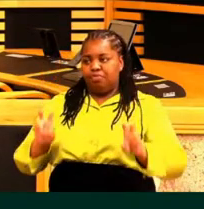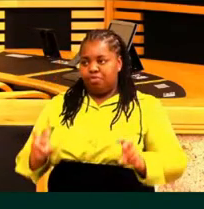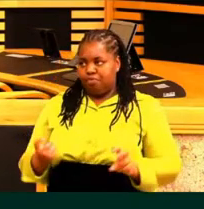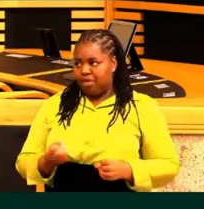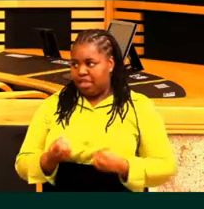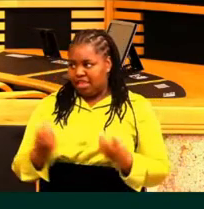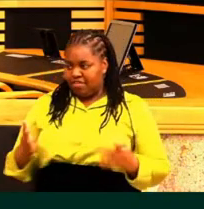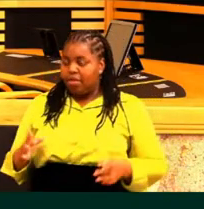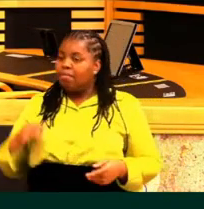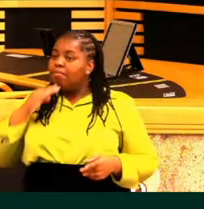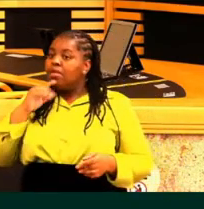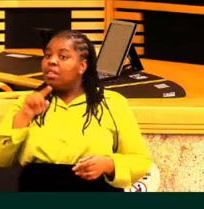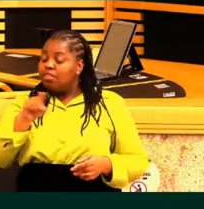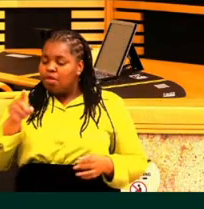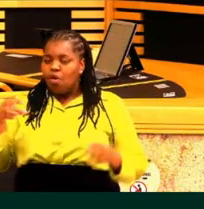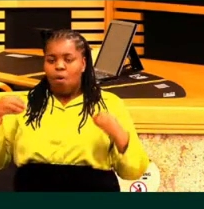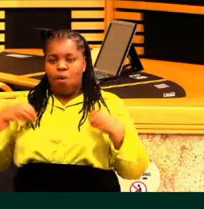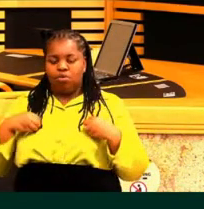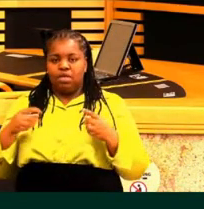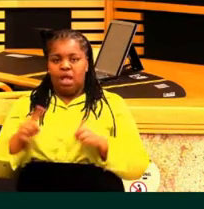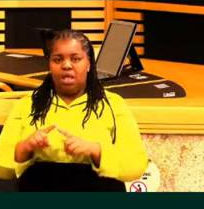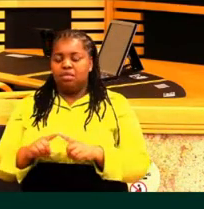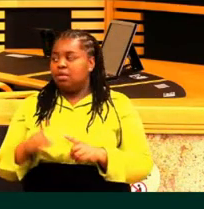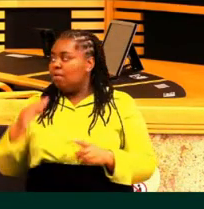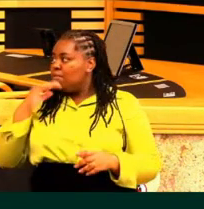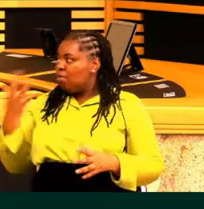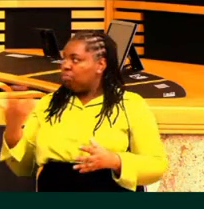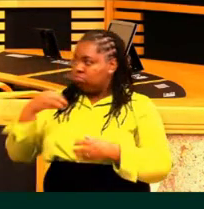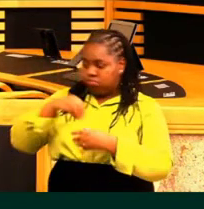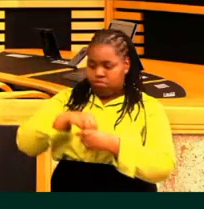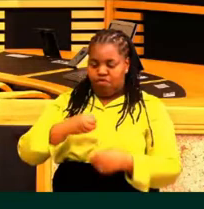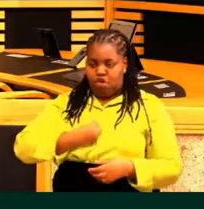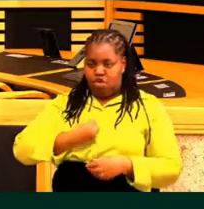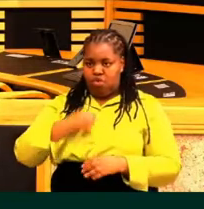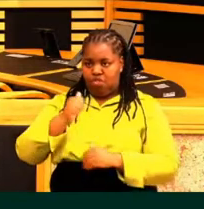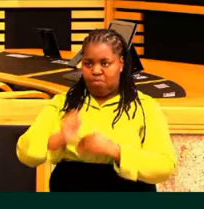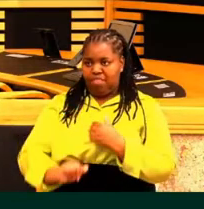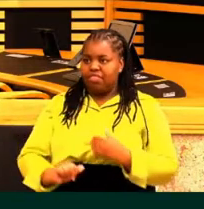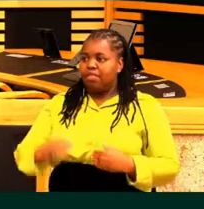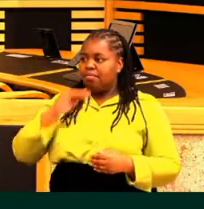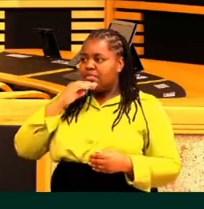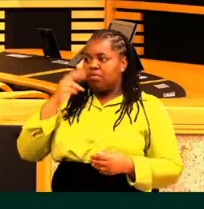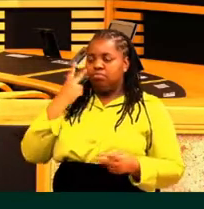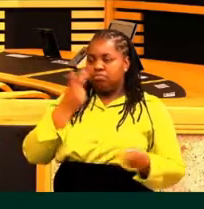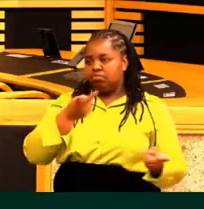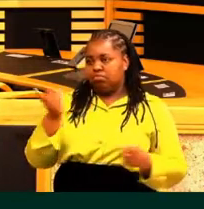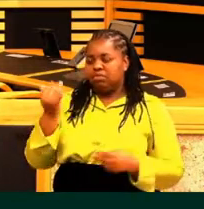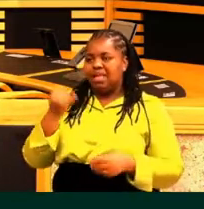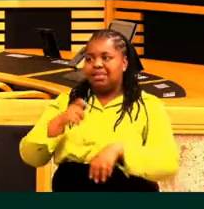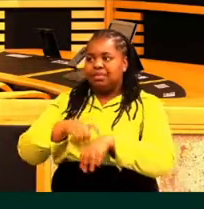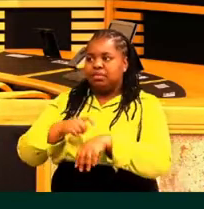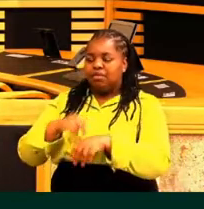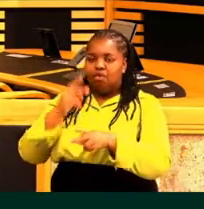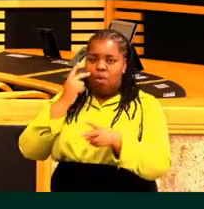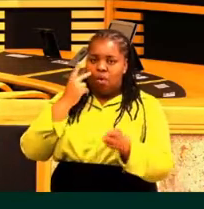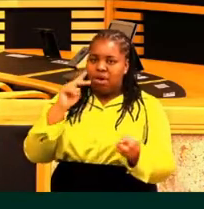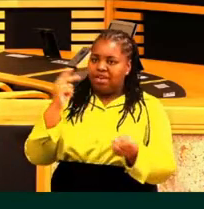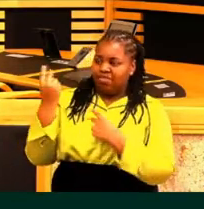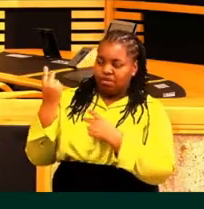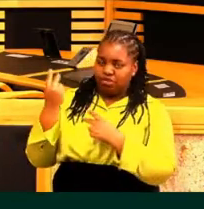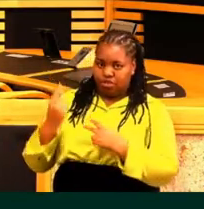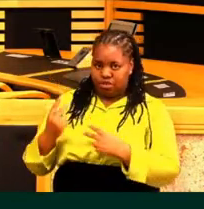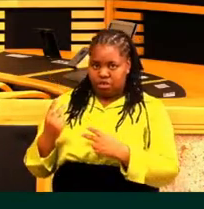those were hosted also in commemoration the youth month which is seen as a time for reflection